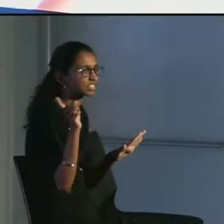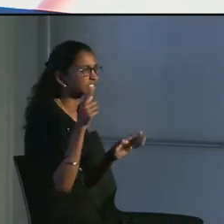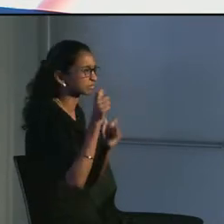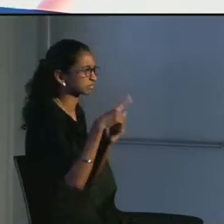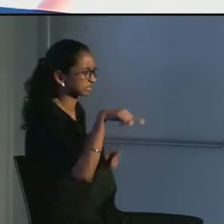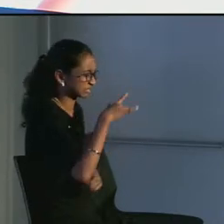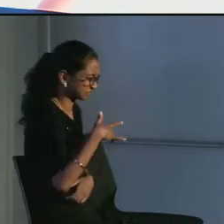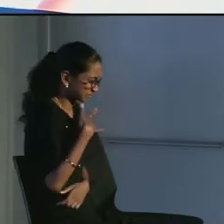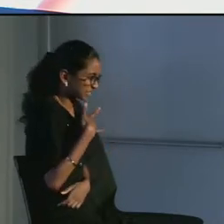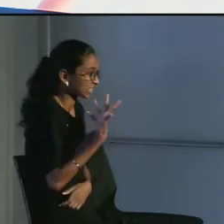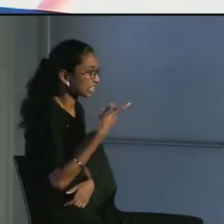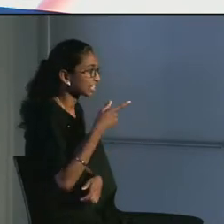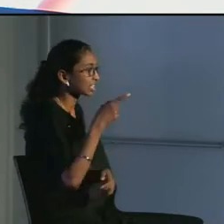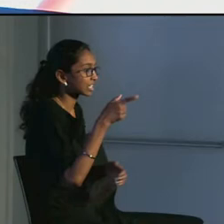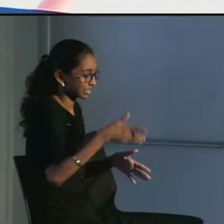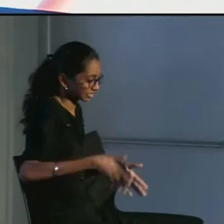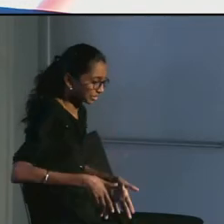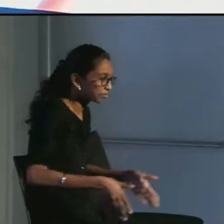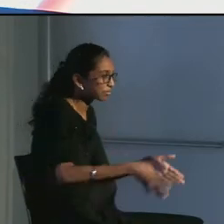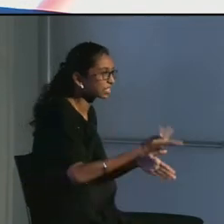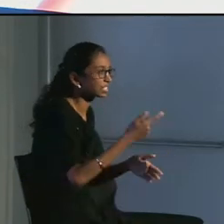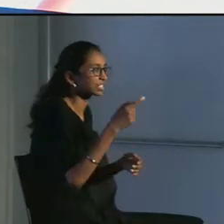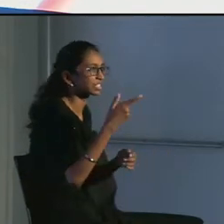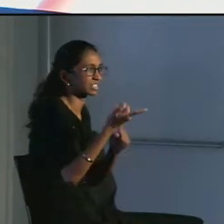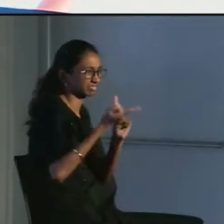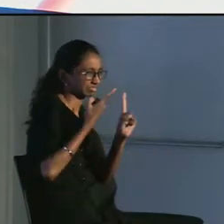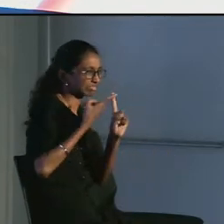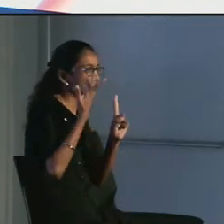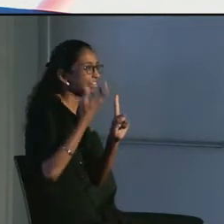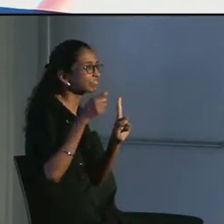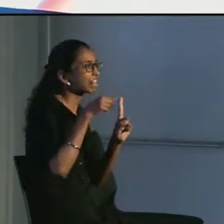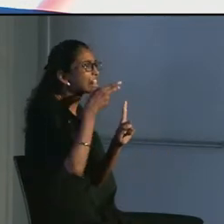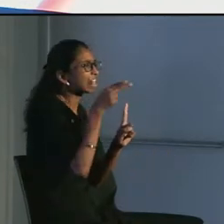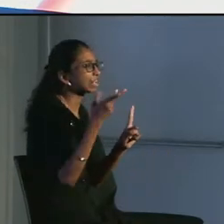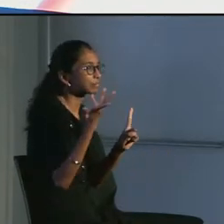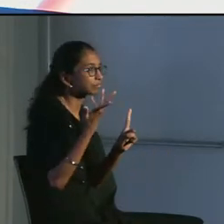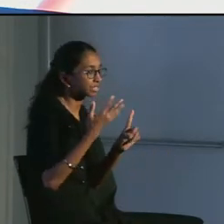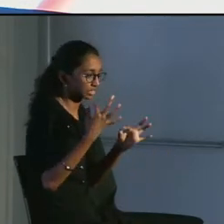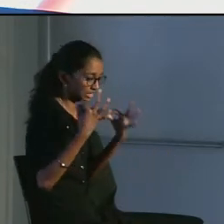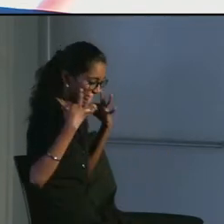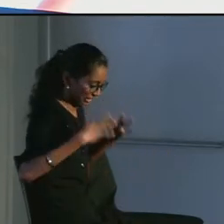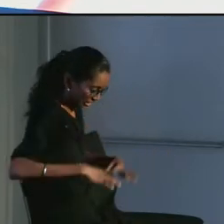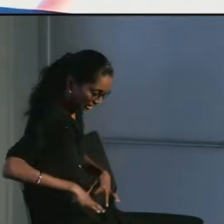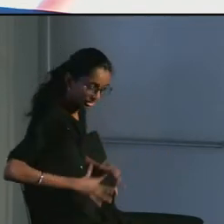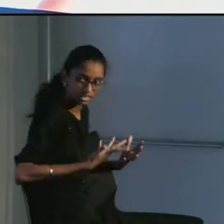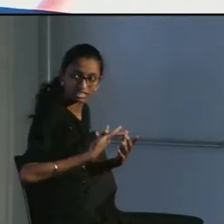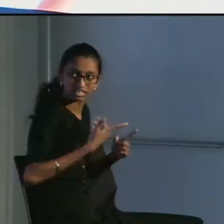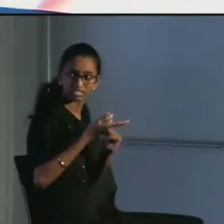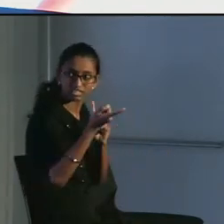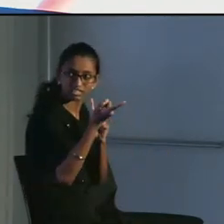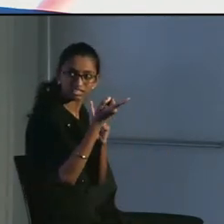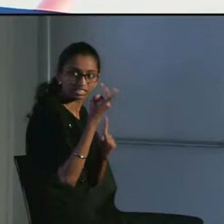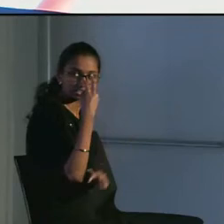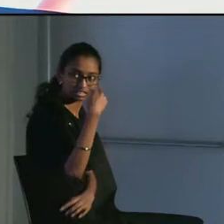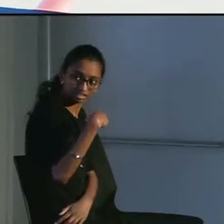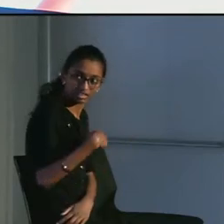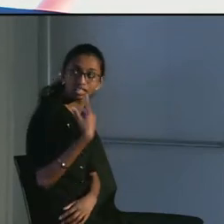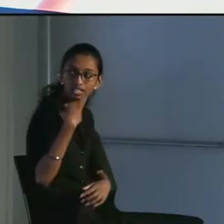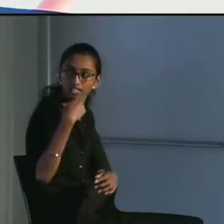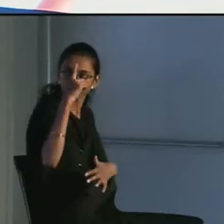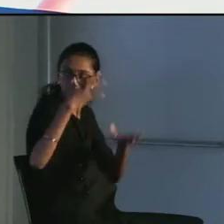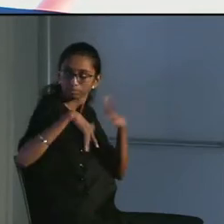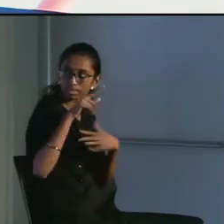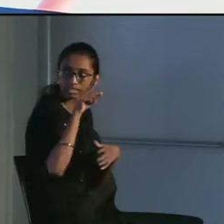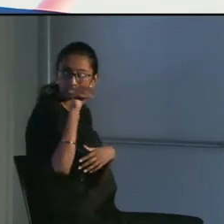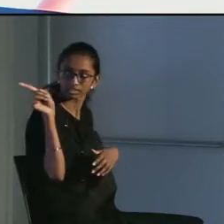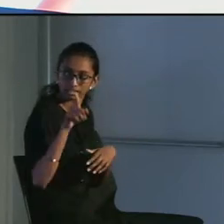in naming what is street harassment and being able to say my breasts were being stared at. So we designed these methodologies